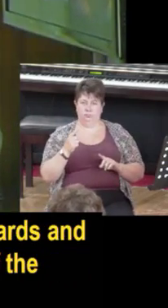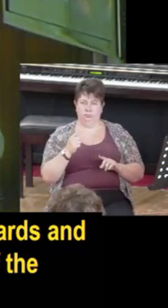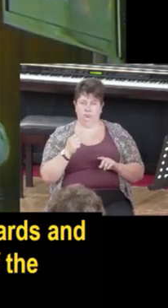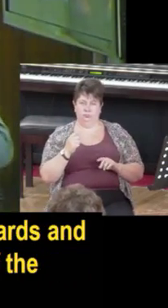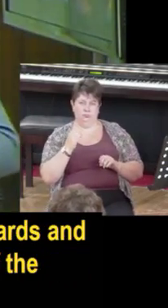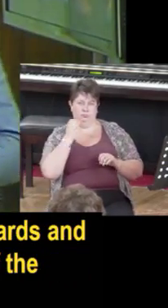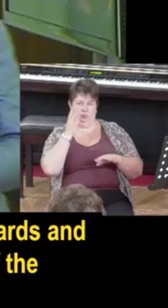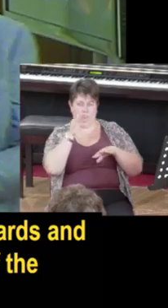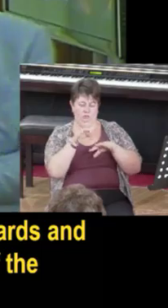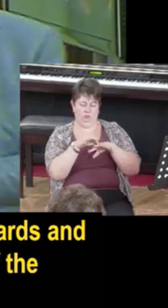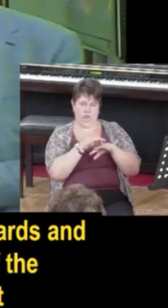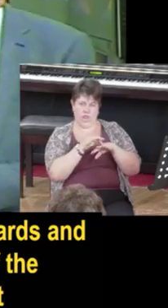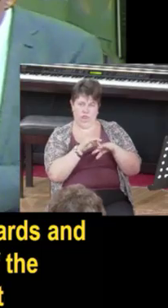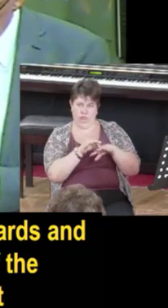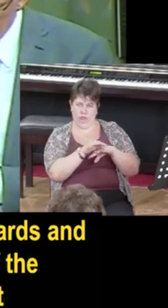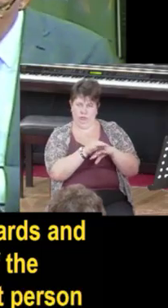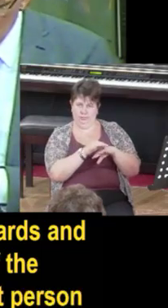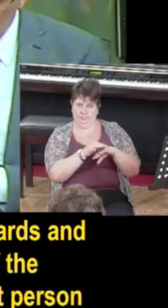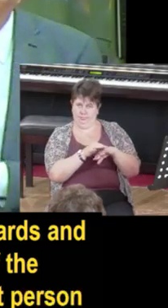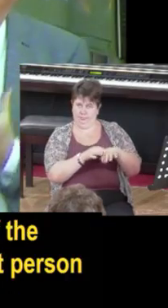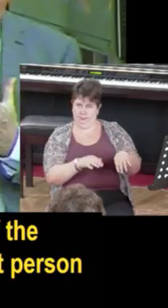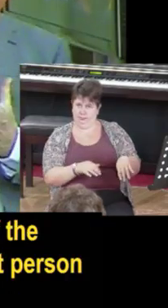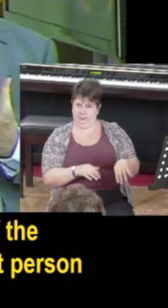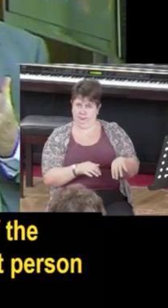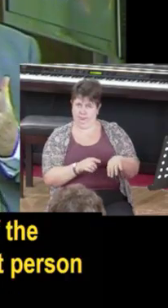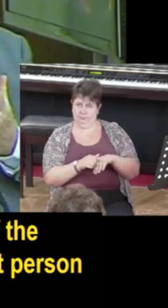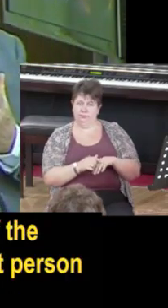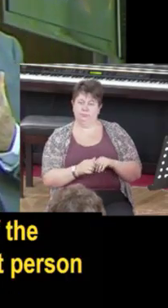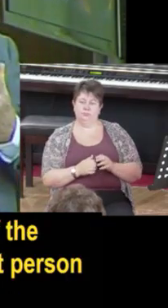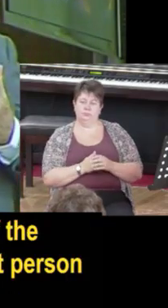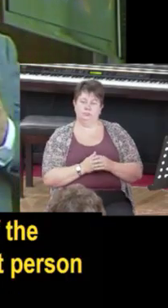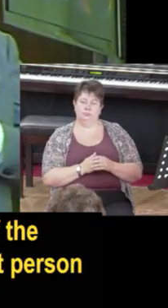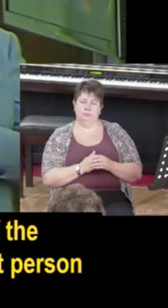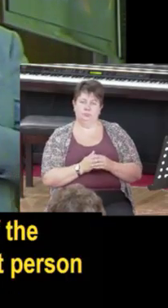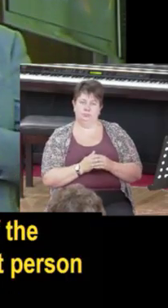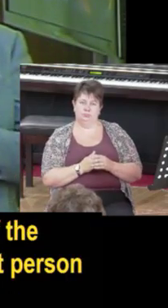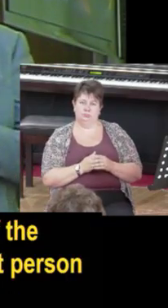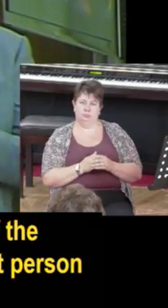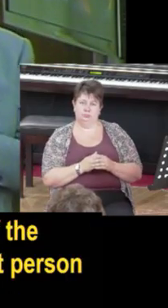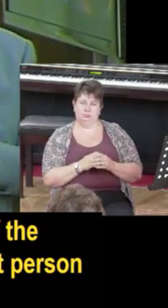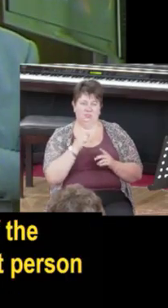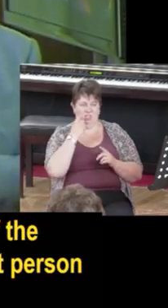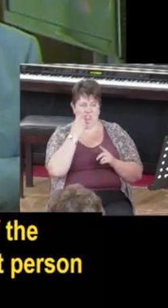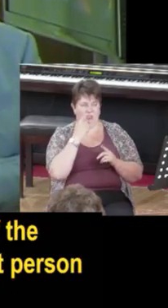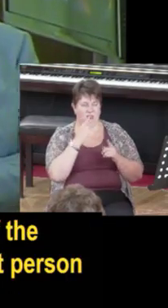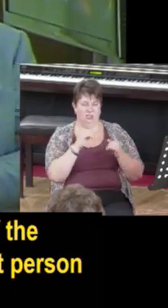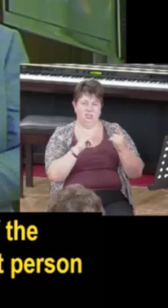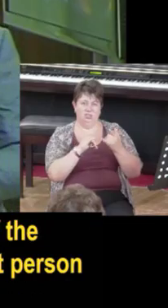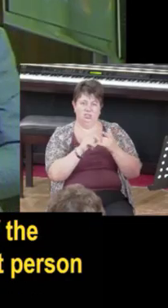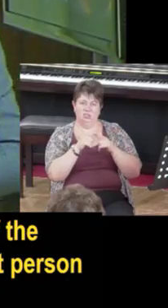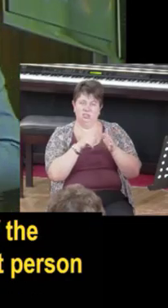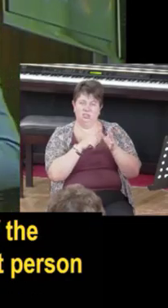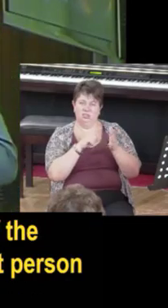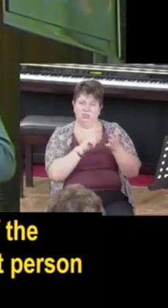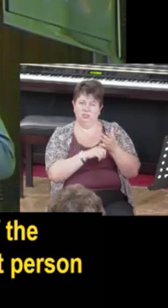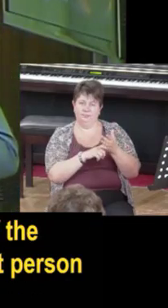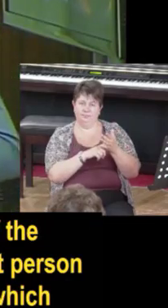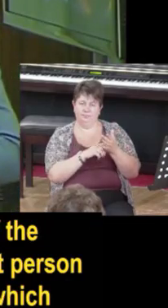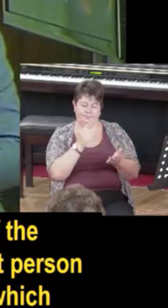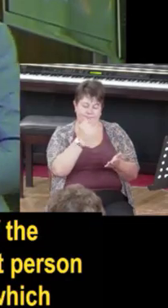ring on their finger. It normally or often doubled as a seal for official documents,